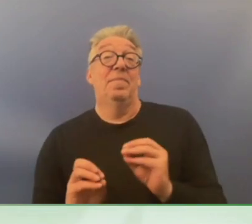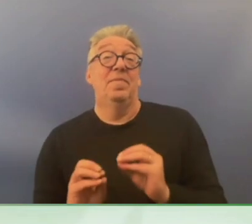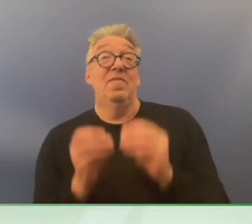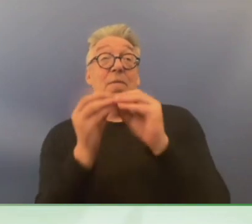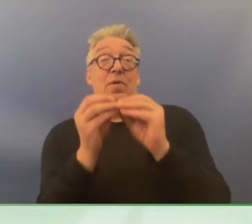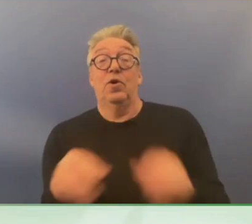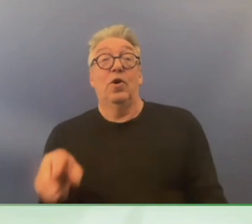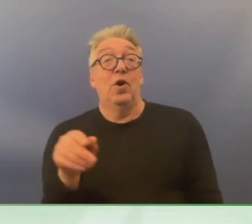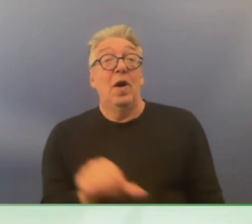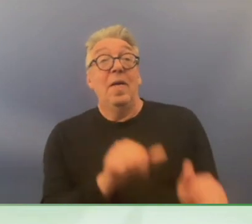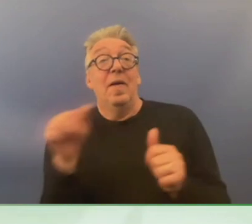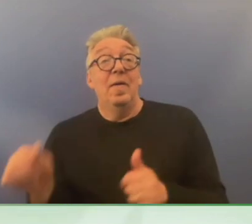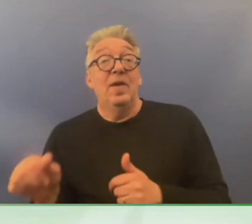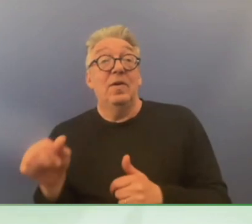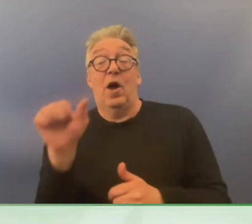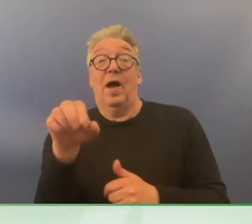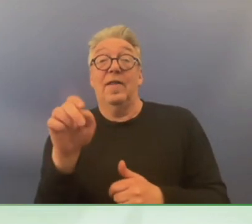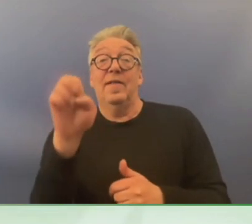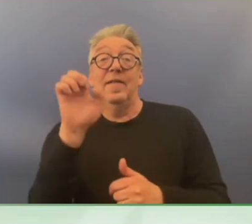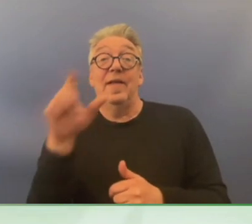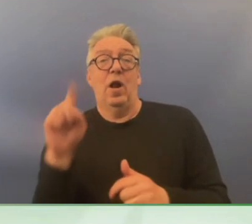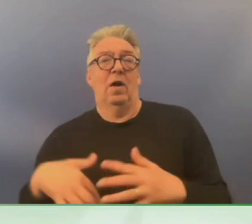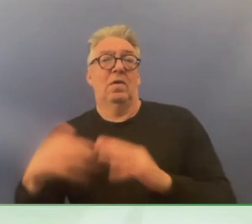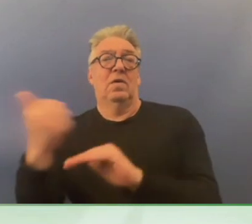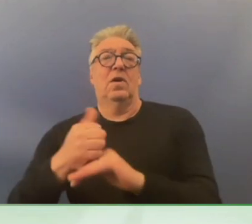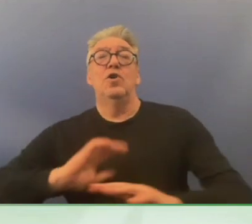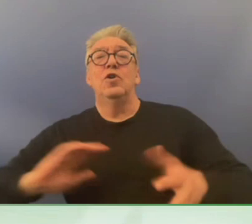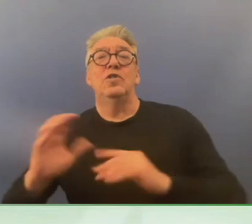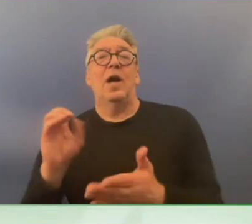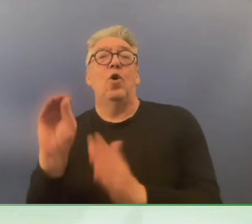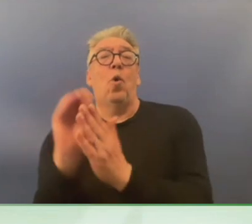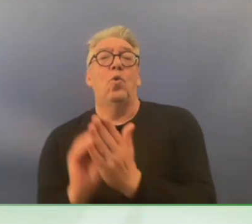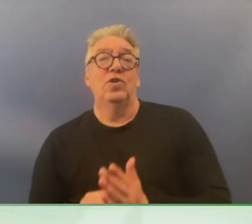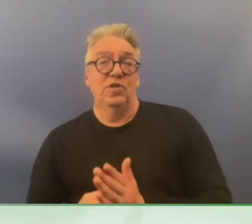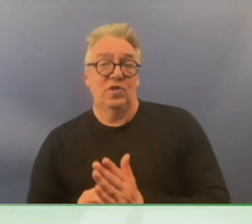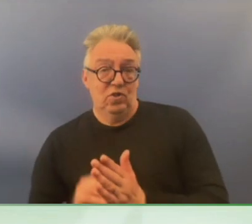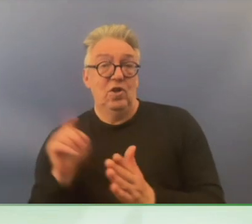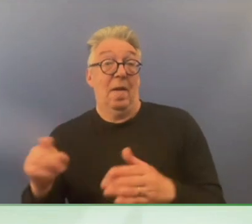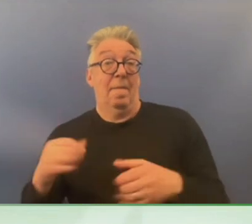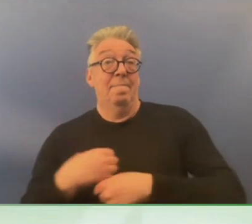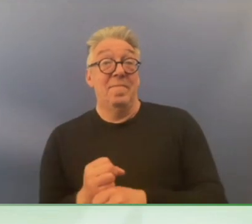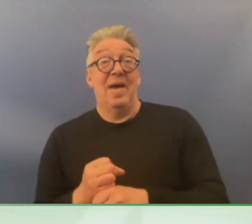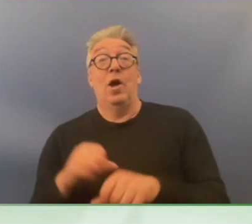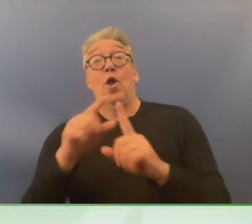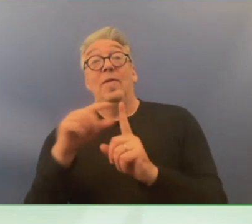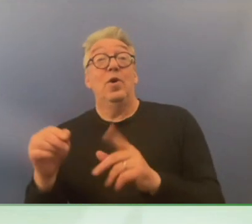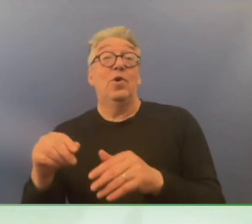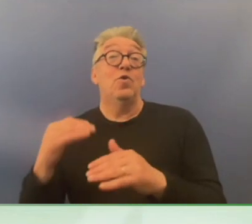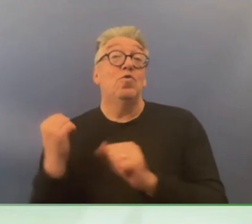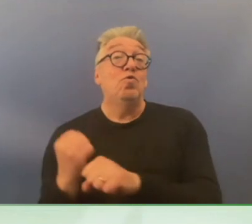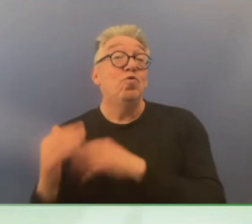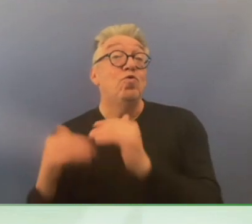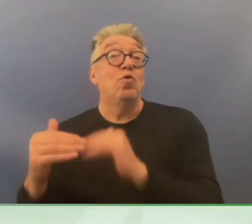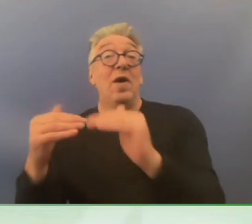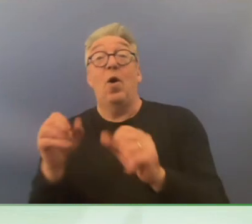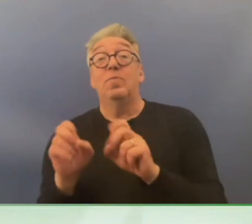and investor of SignCoders. SignCoders is a digital agency dedicated to creating digital career opportunities for the deaf and